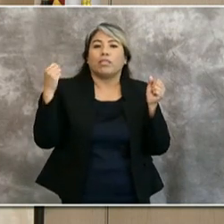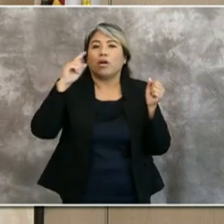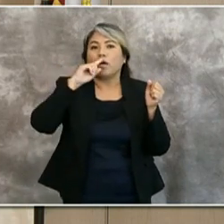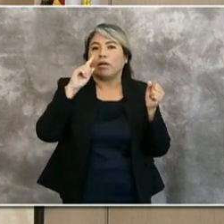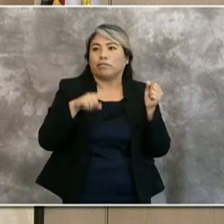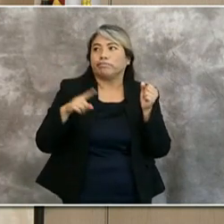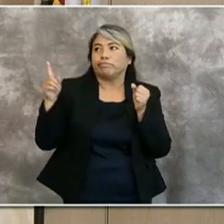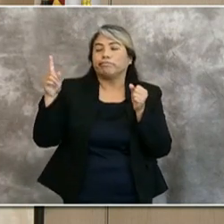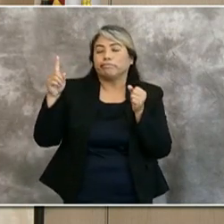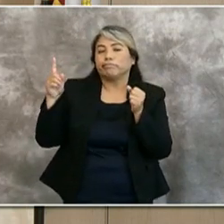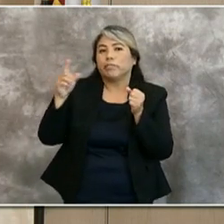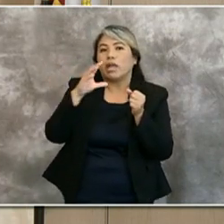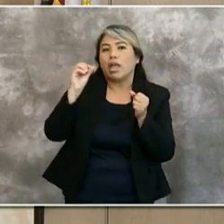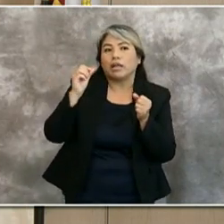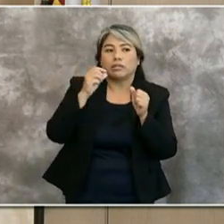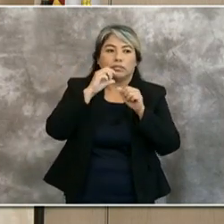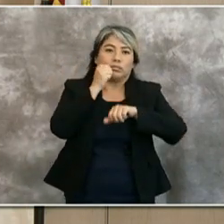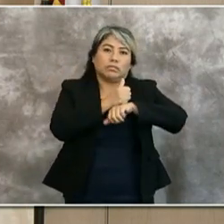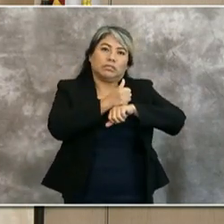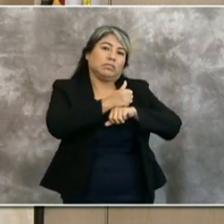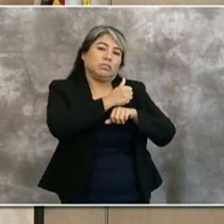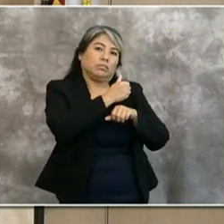order and implementing